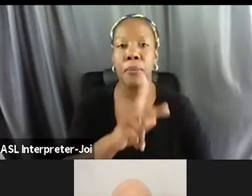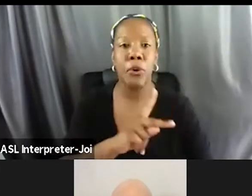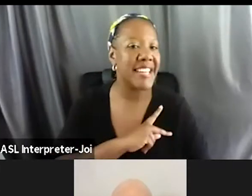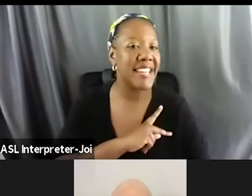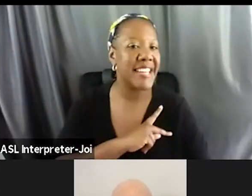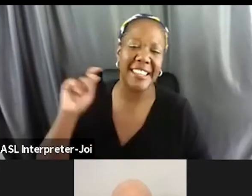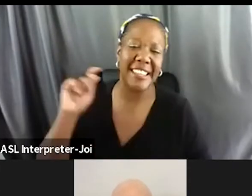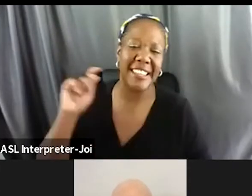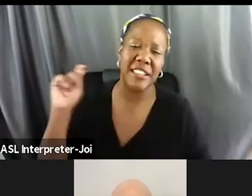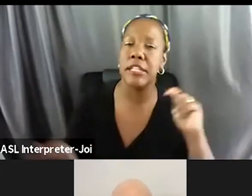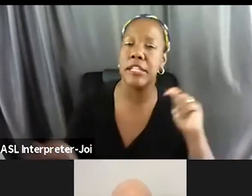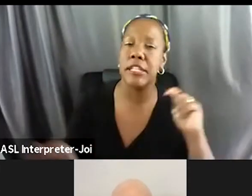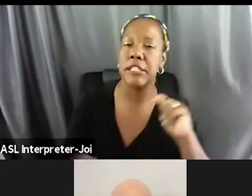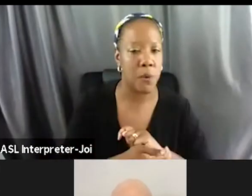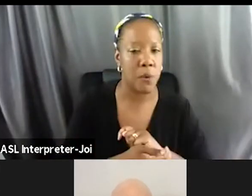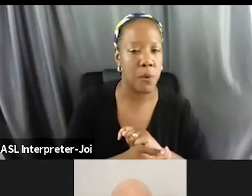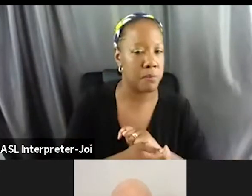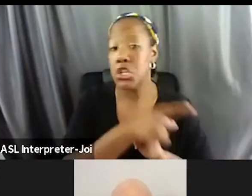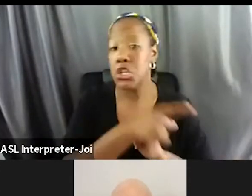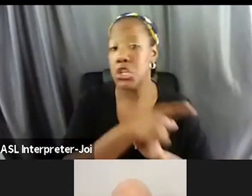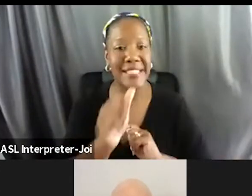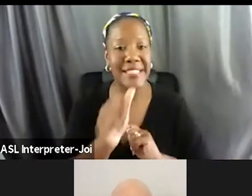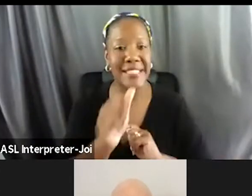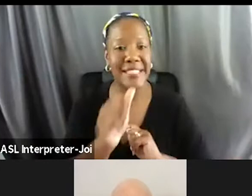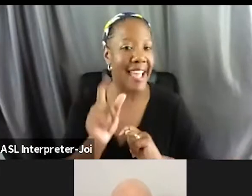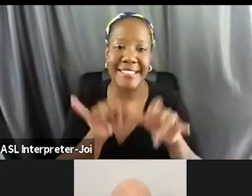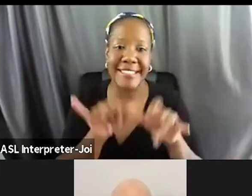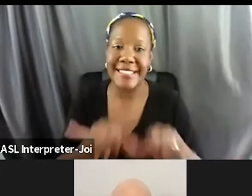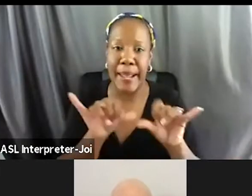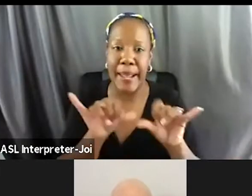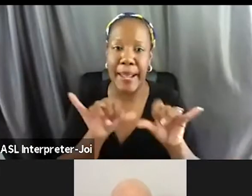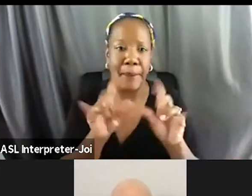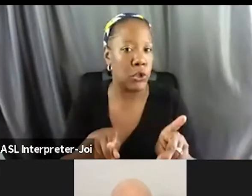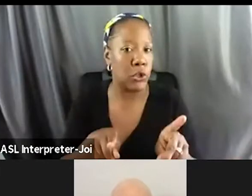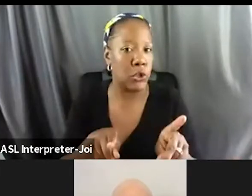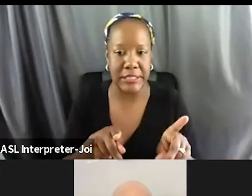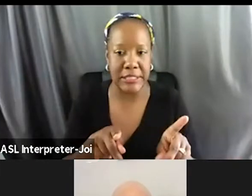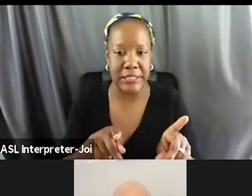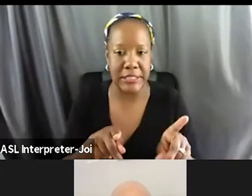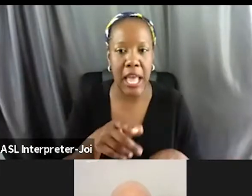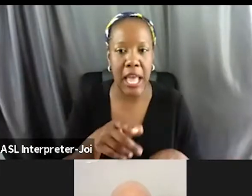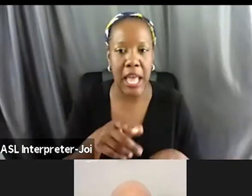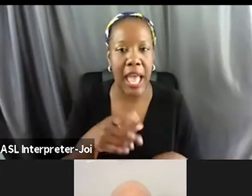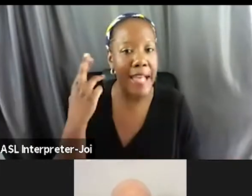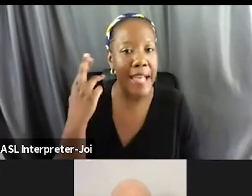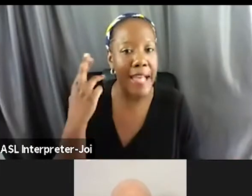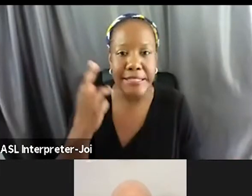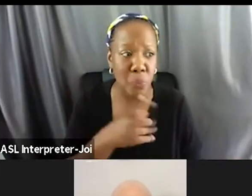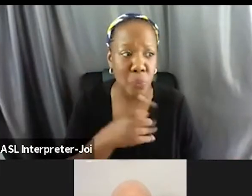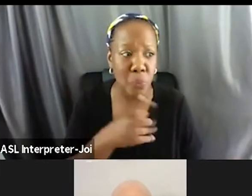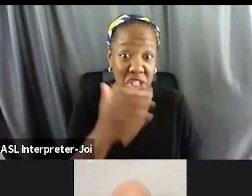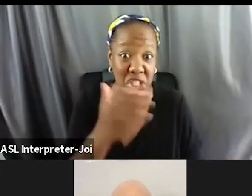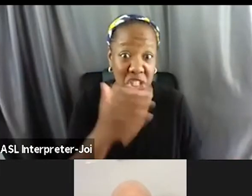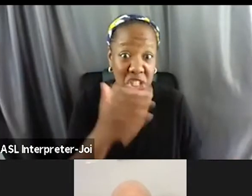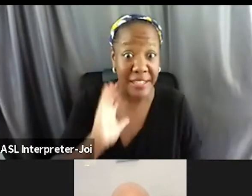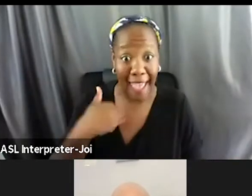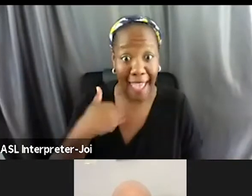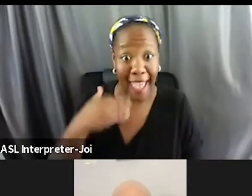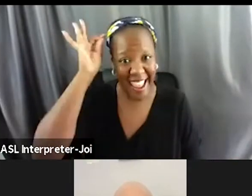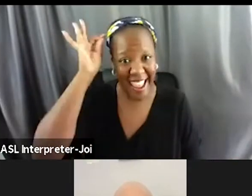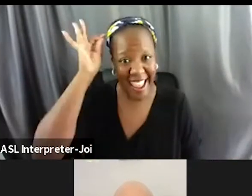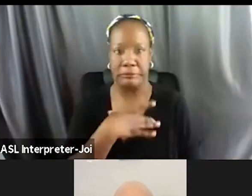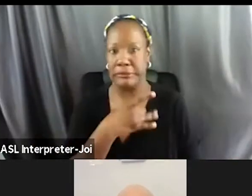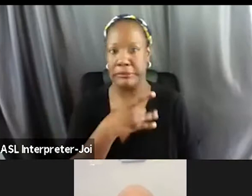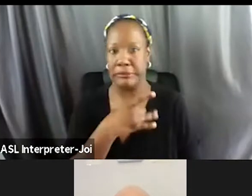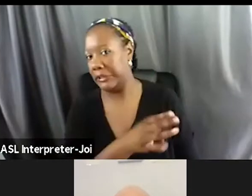transformed. She was not the same person as far as I could tell. I didn't even like her when she had hair. And I